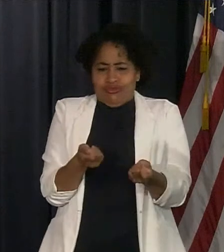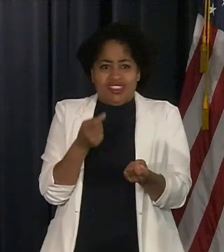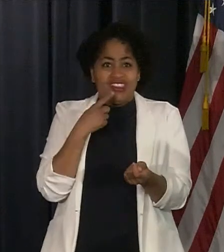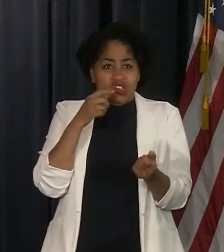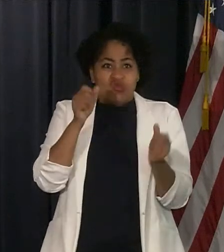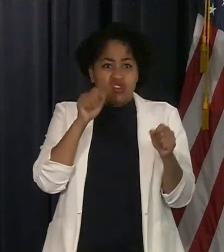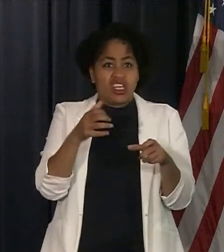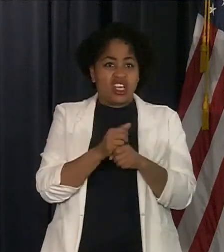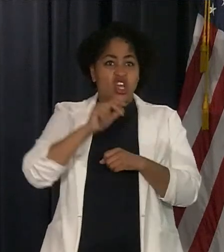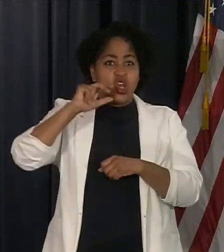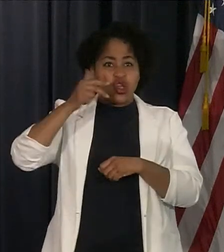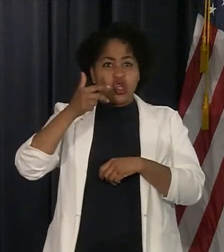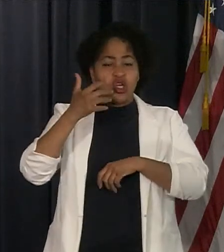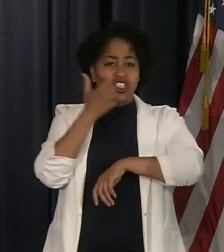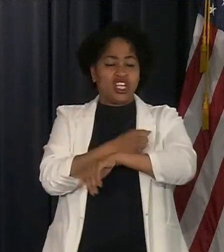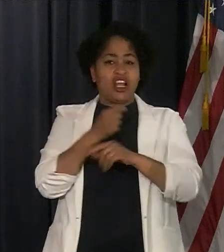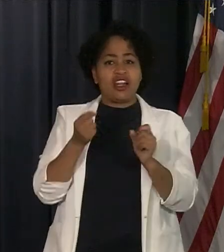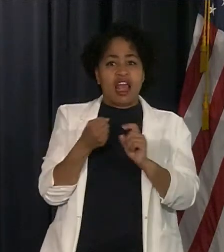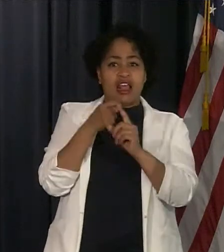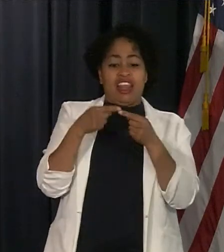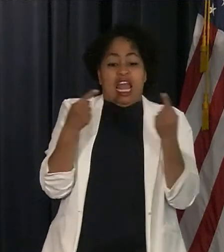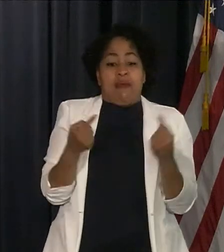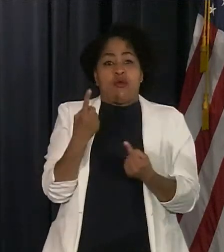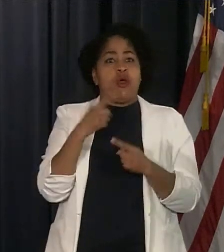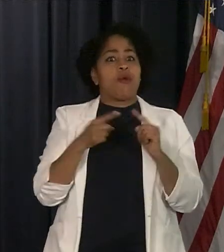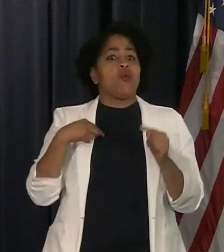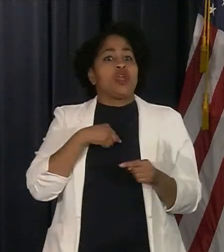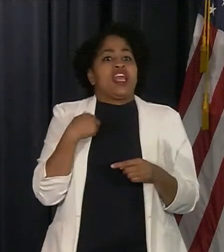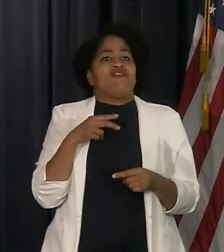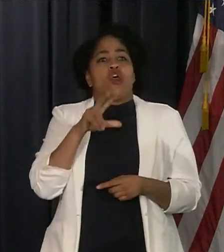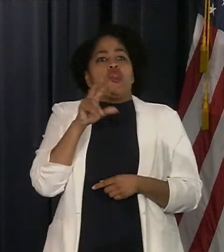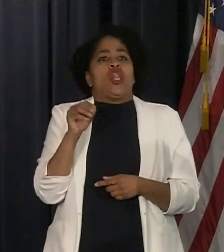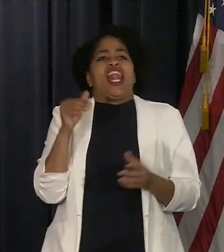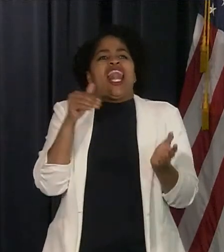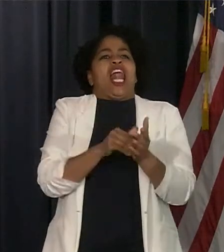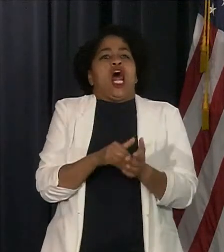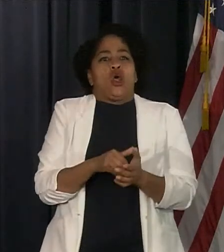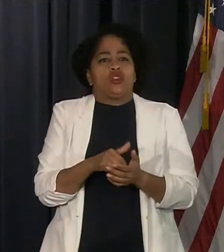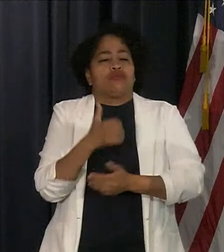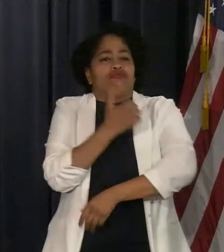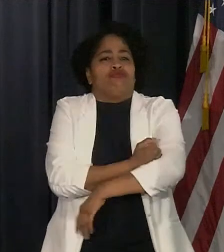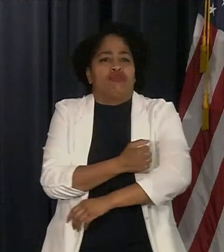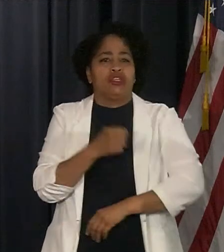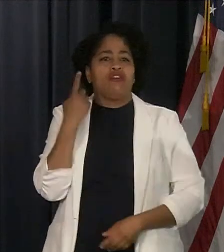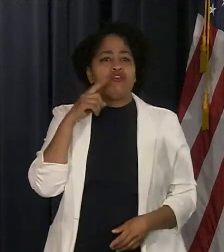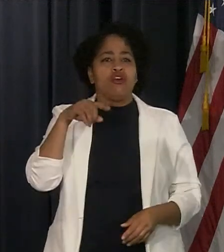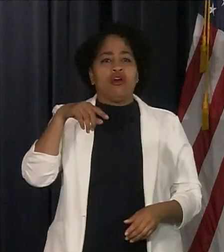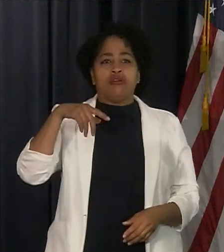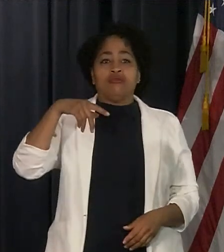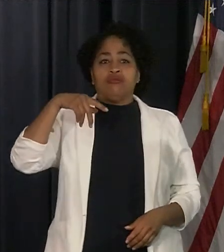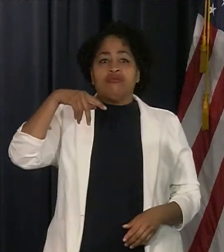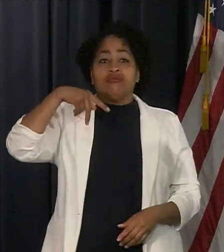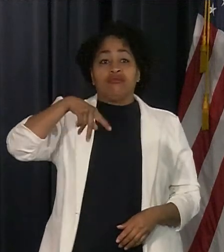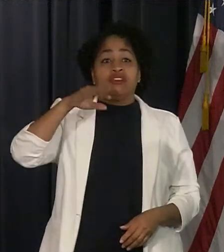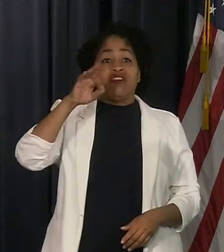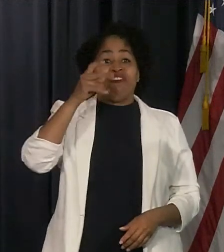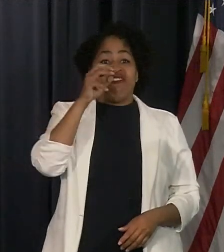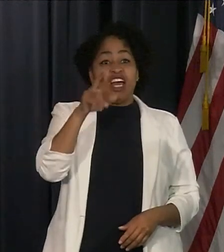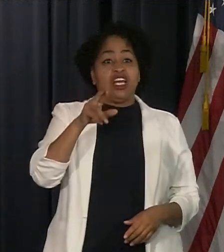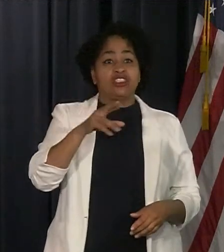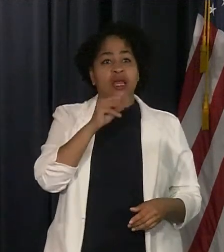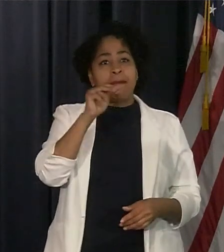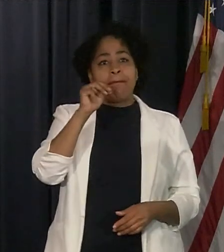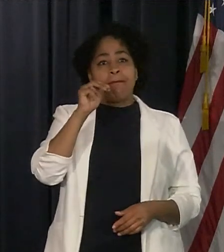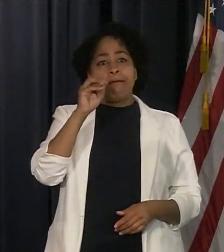said you could get a 3rd shot of the other one. But we have 30,000 doses of Pfizer and Moderna on hand. We have the ability to give